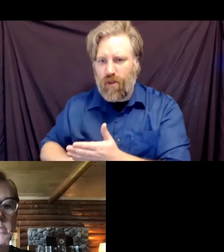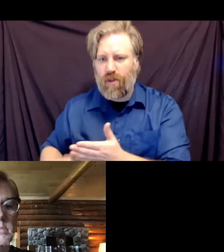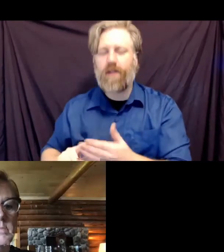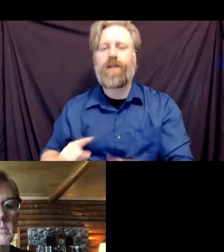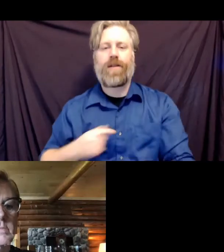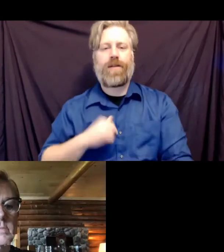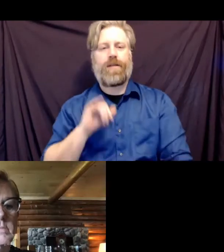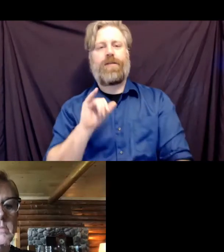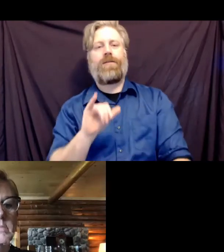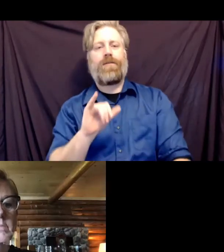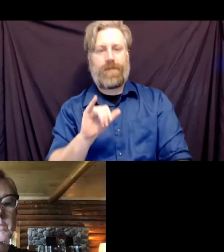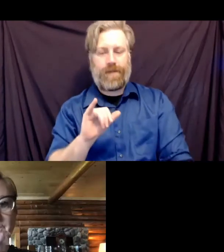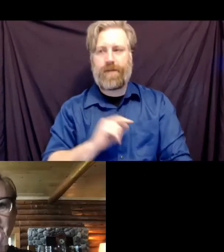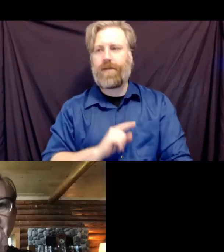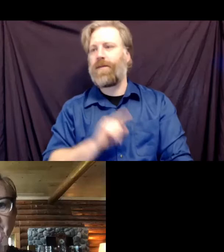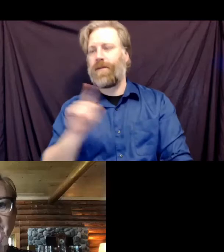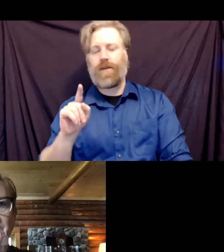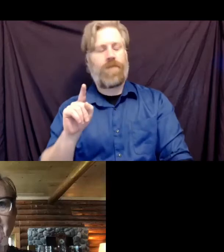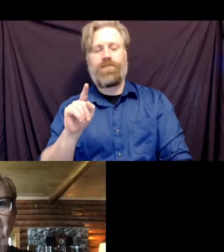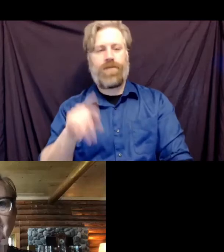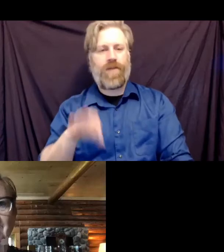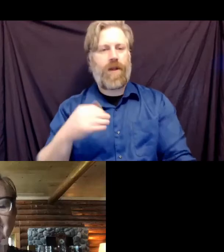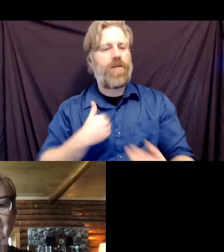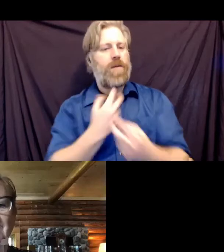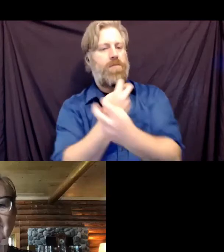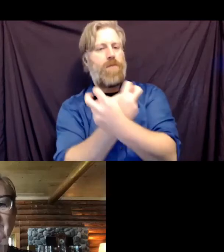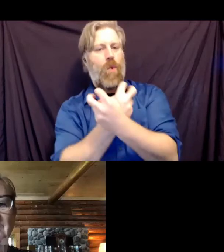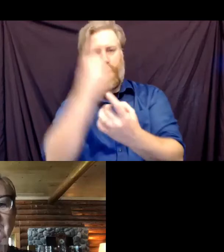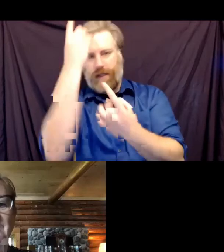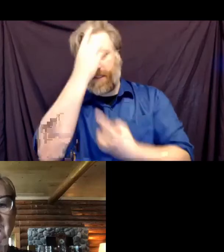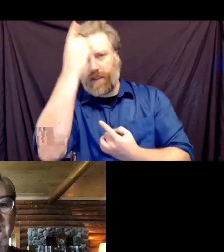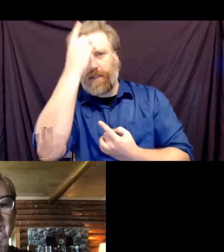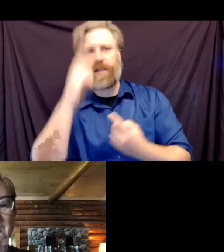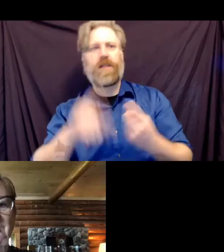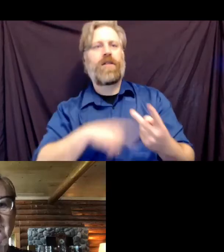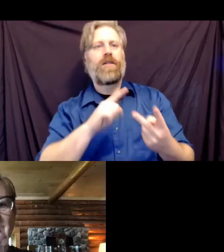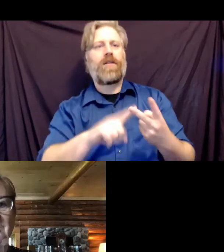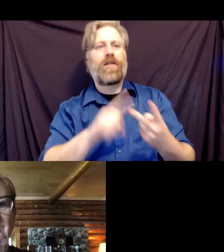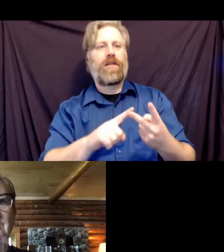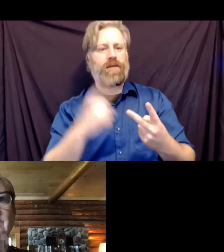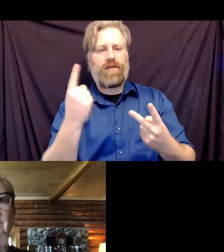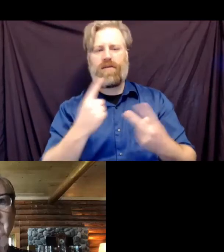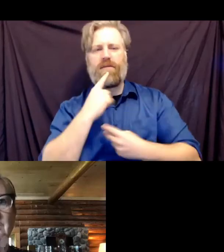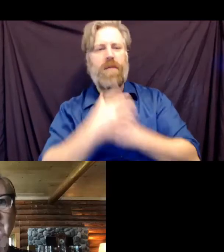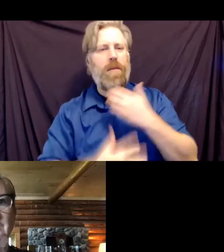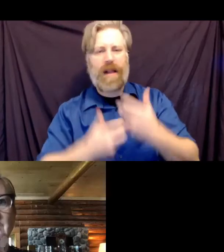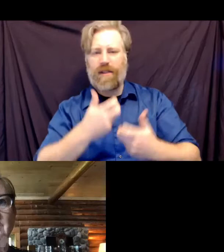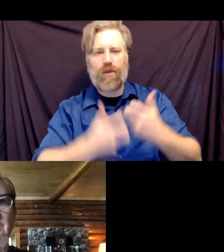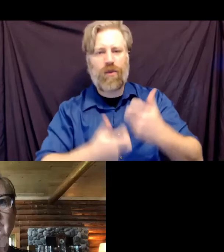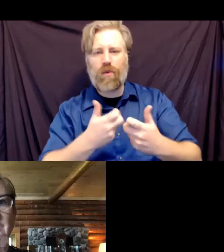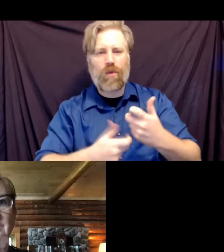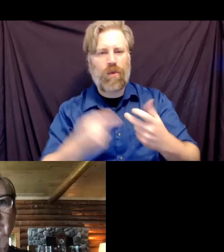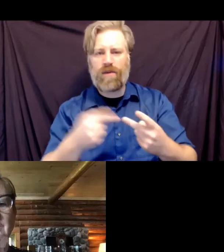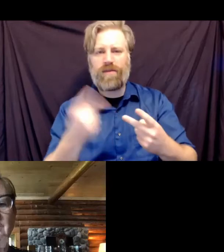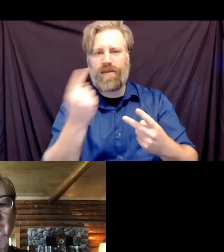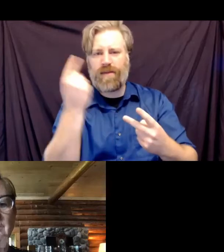actually diagnosed with some kind of bone disease, some kind of issues with blood, and I just